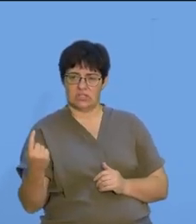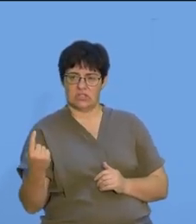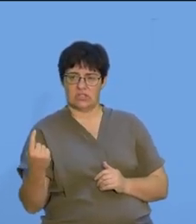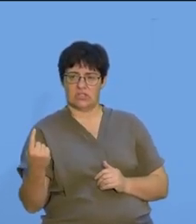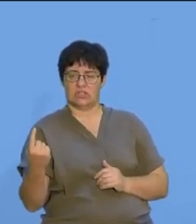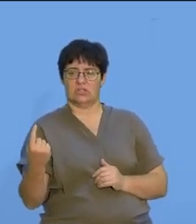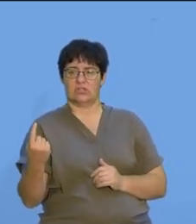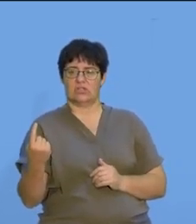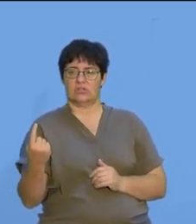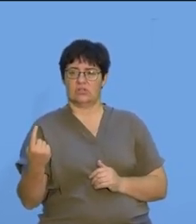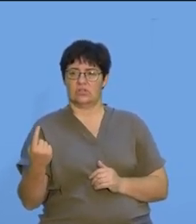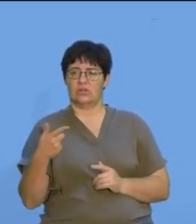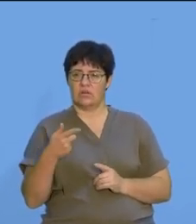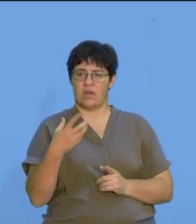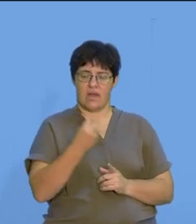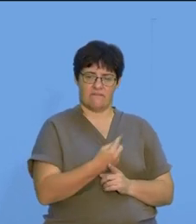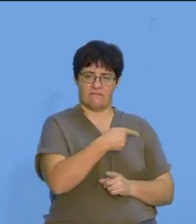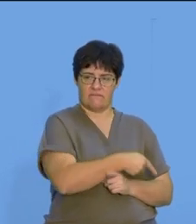right? For every